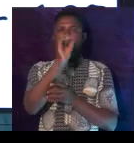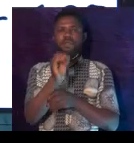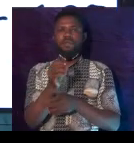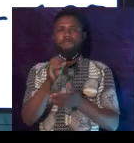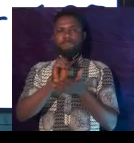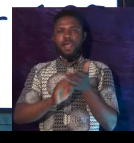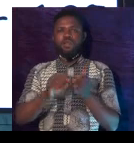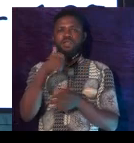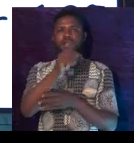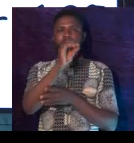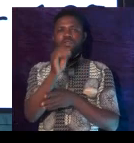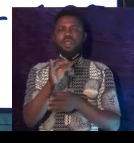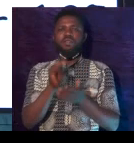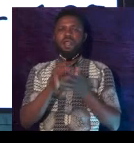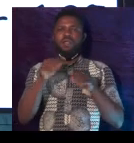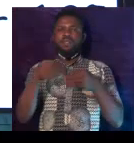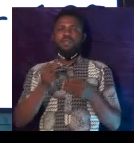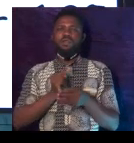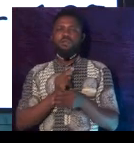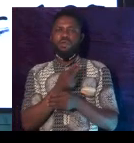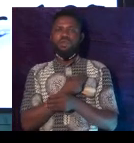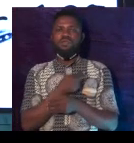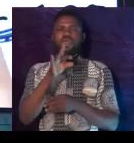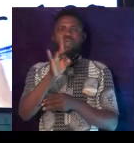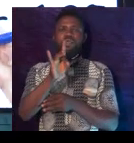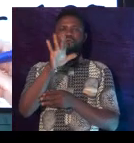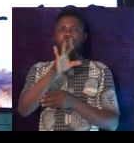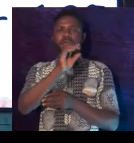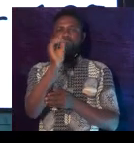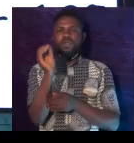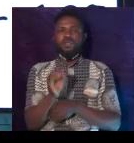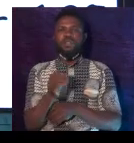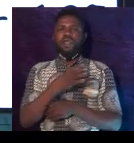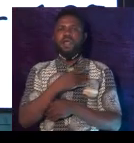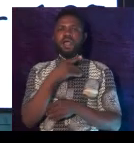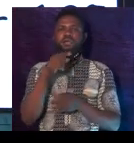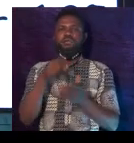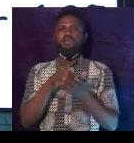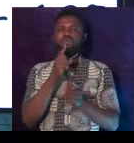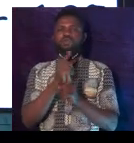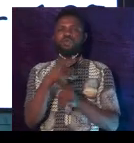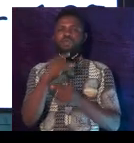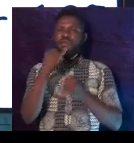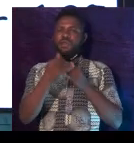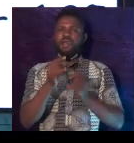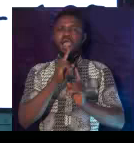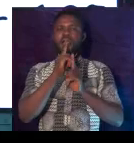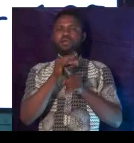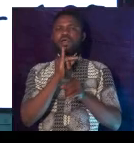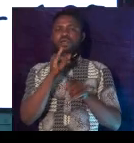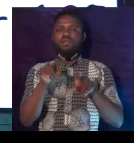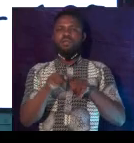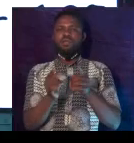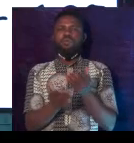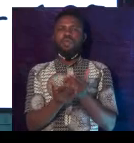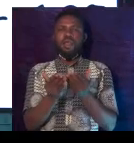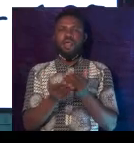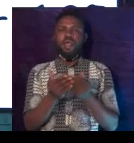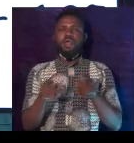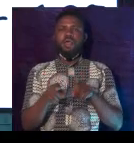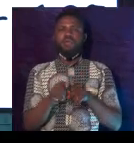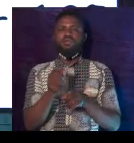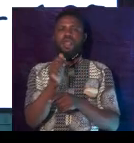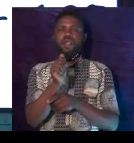95% minus 10%, and that gives us 85%, and this is just the final answer. It's as simple